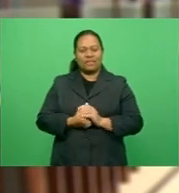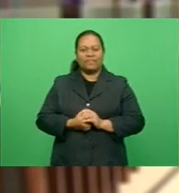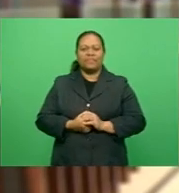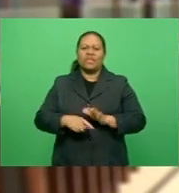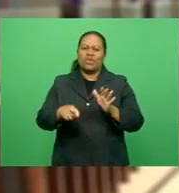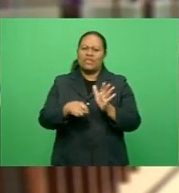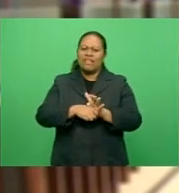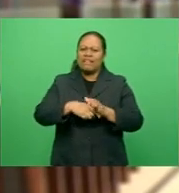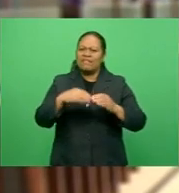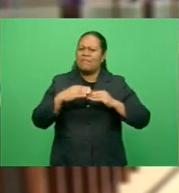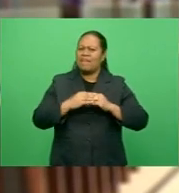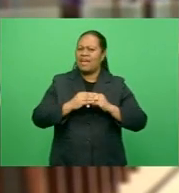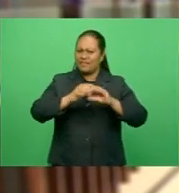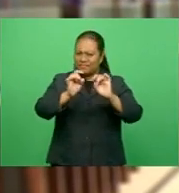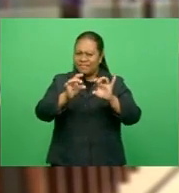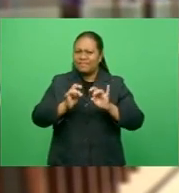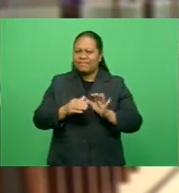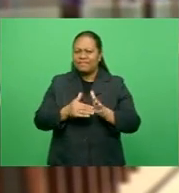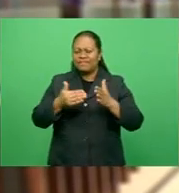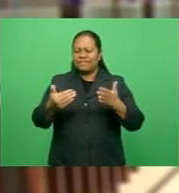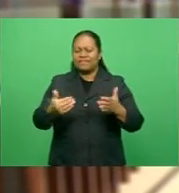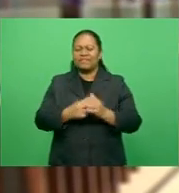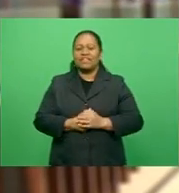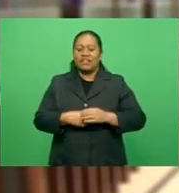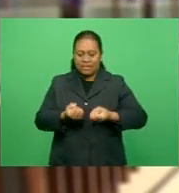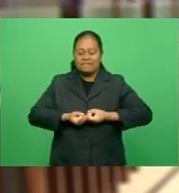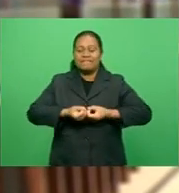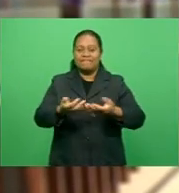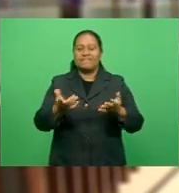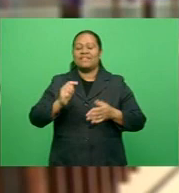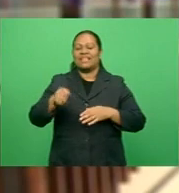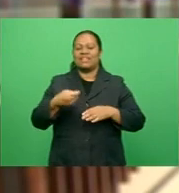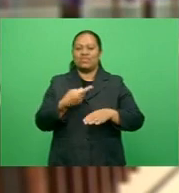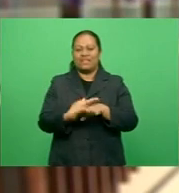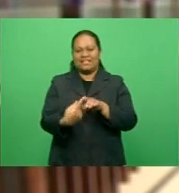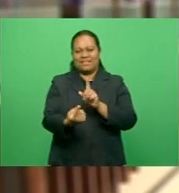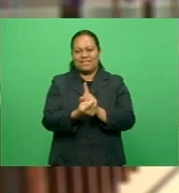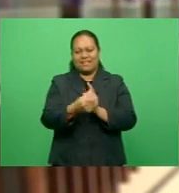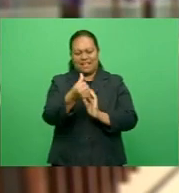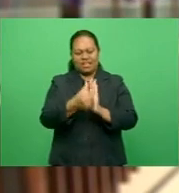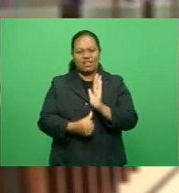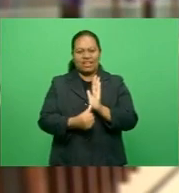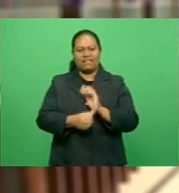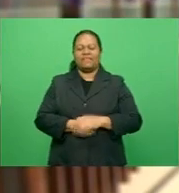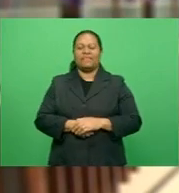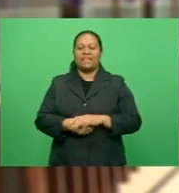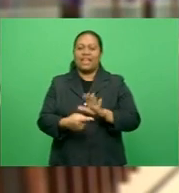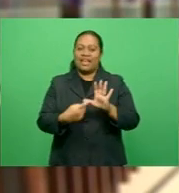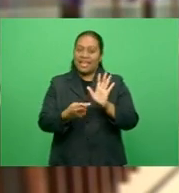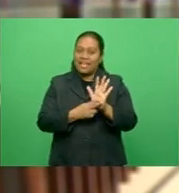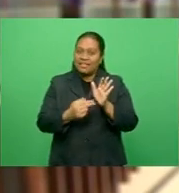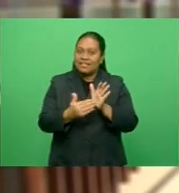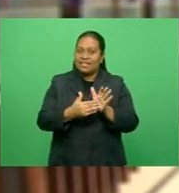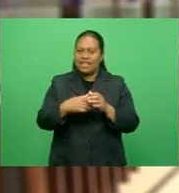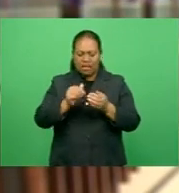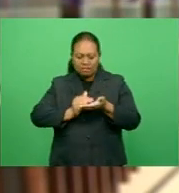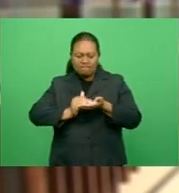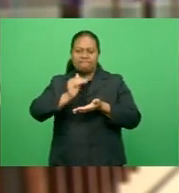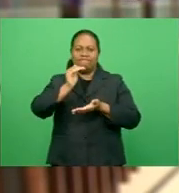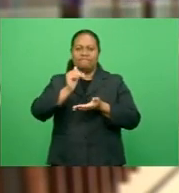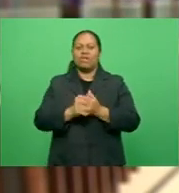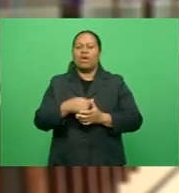New Zealand's interest rate is scheduled to be released mid-next week. The RBNZ interest rate has been fixed